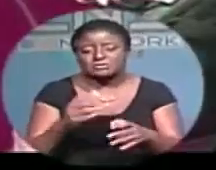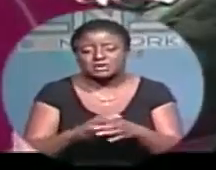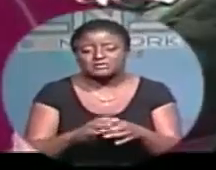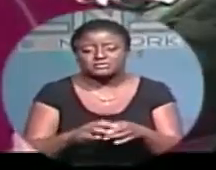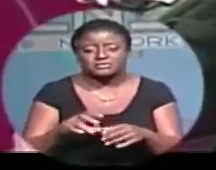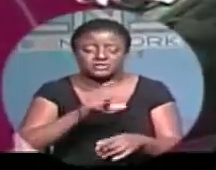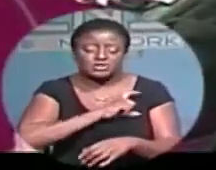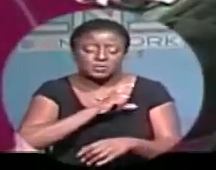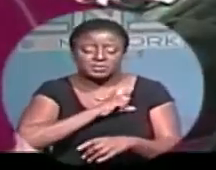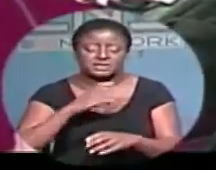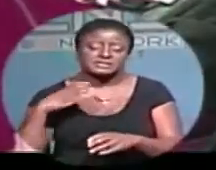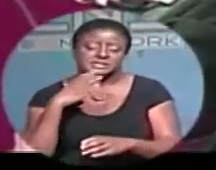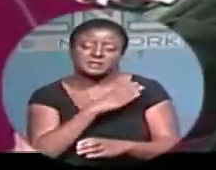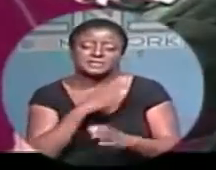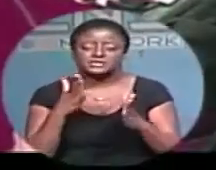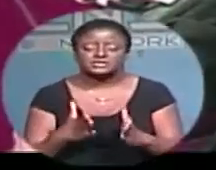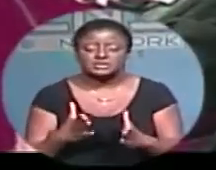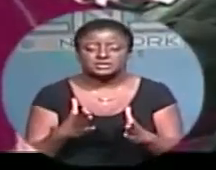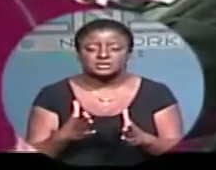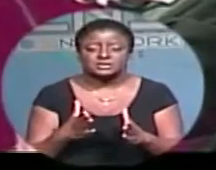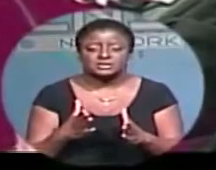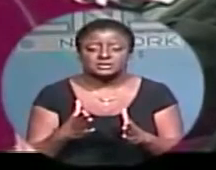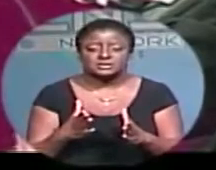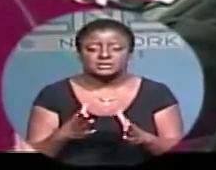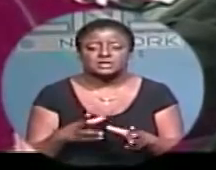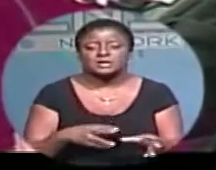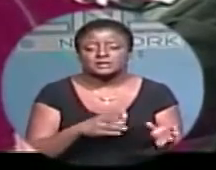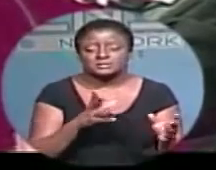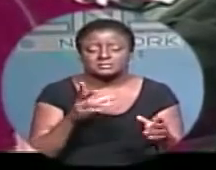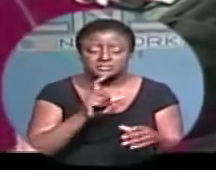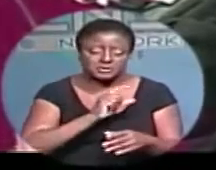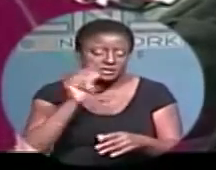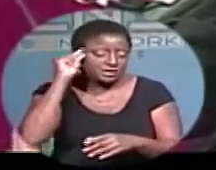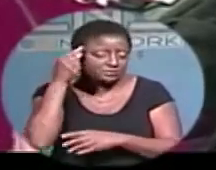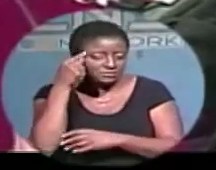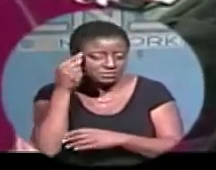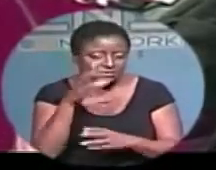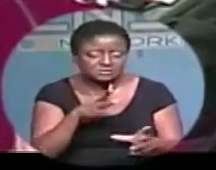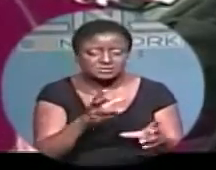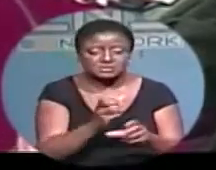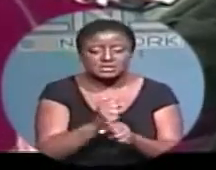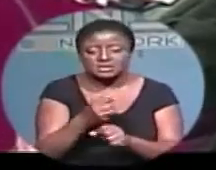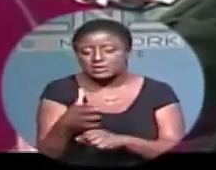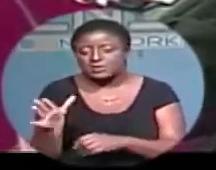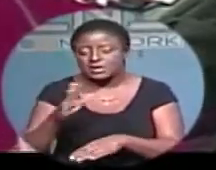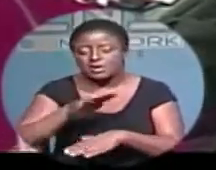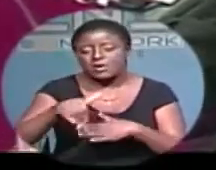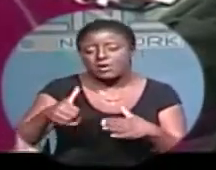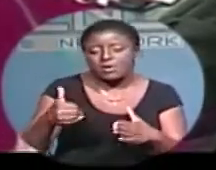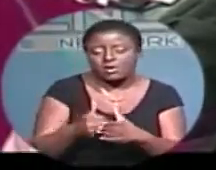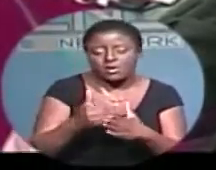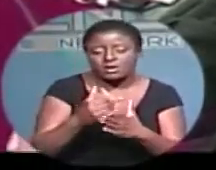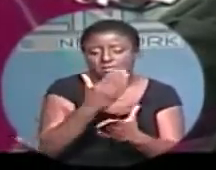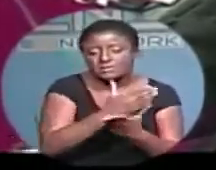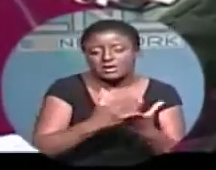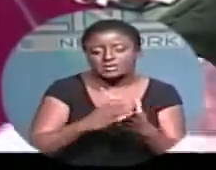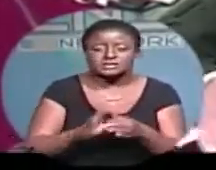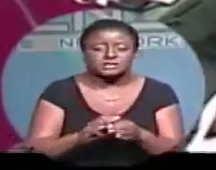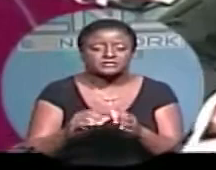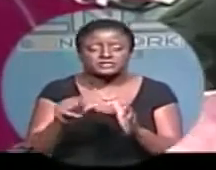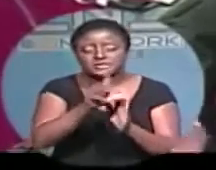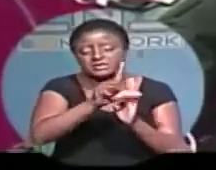the repeal of all provisions of the Police Act which are unconstitutional or attempt